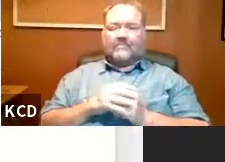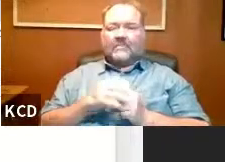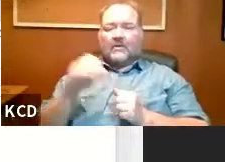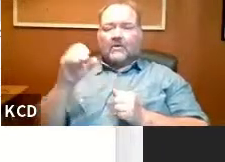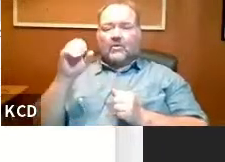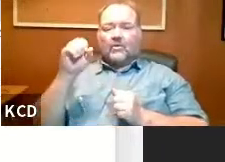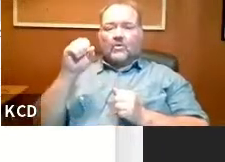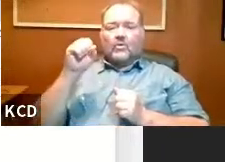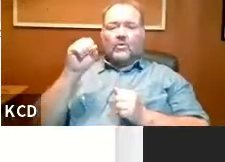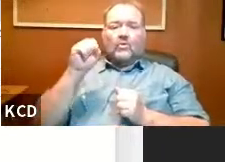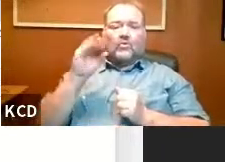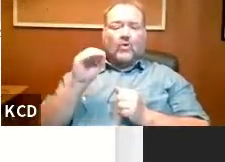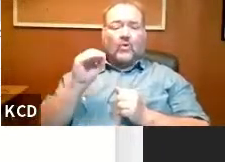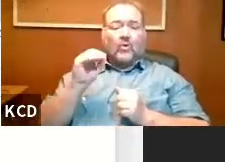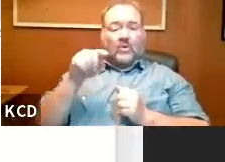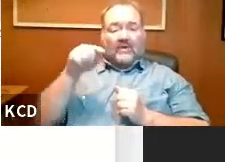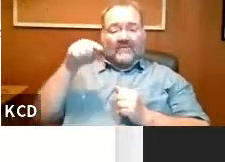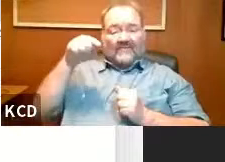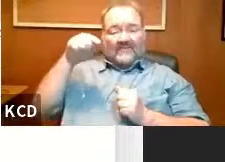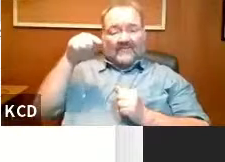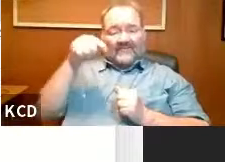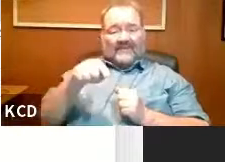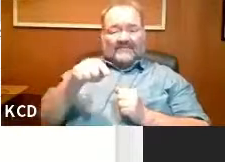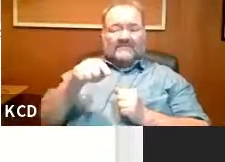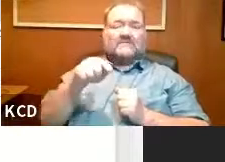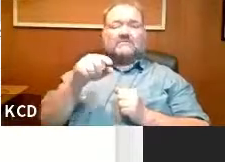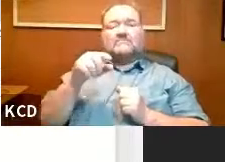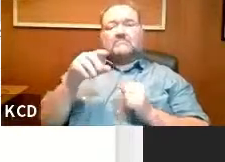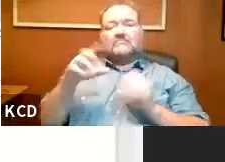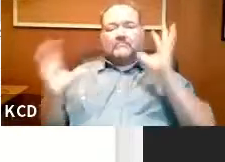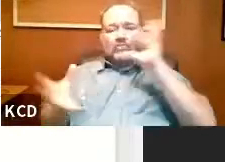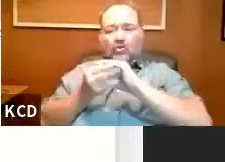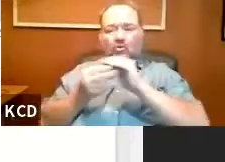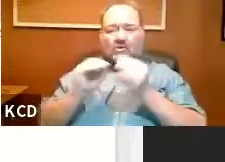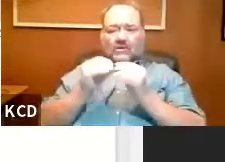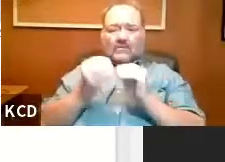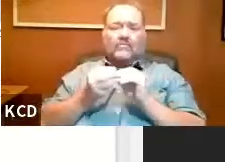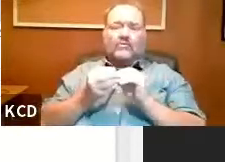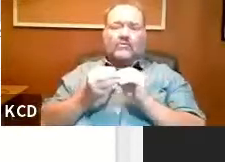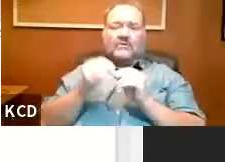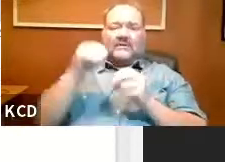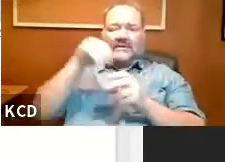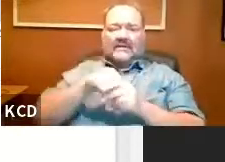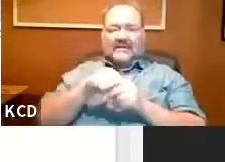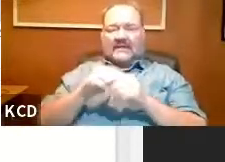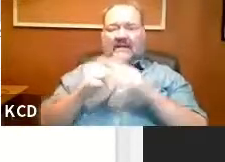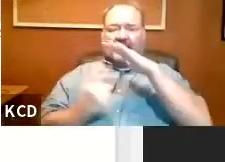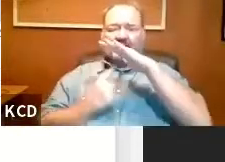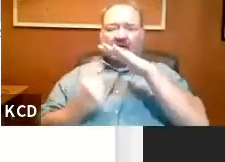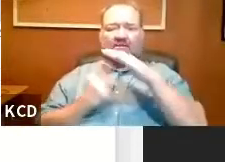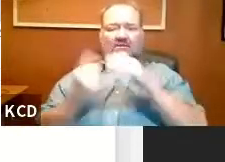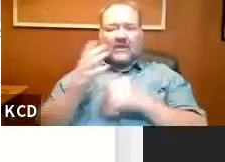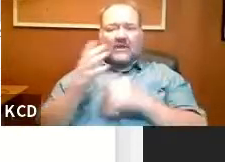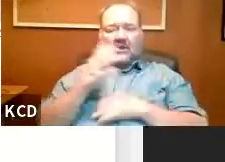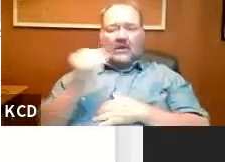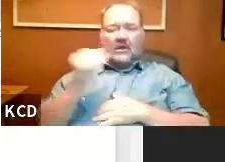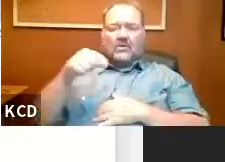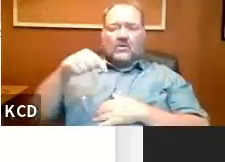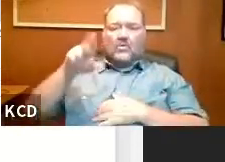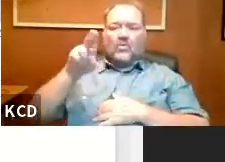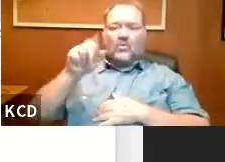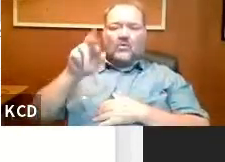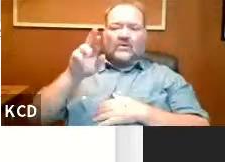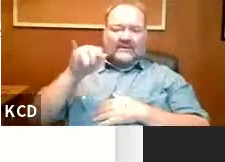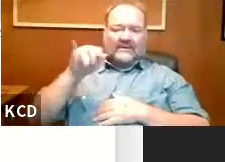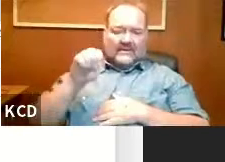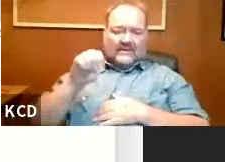So this is the total number of students in isolation and quarantine for those dates given, the